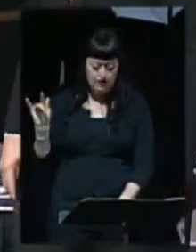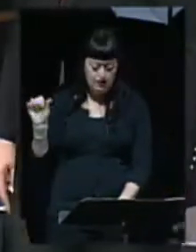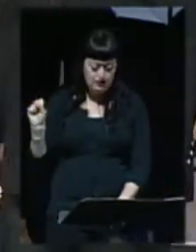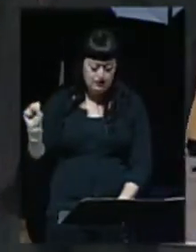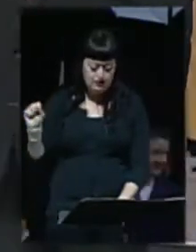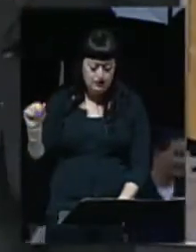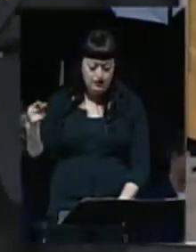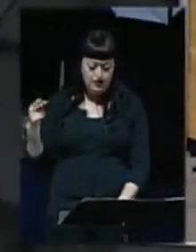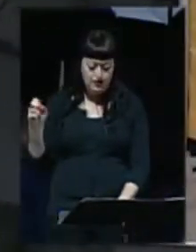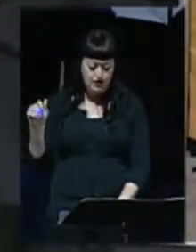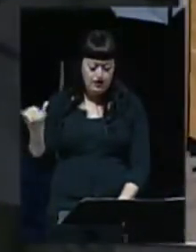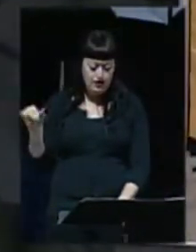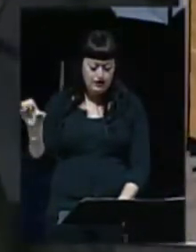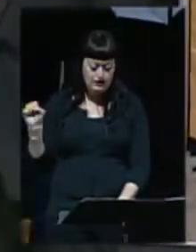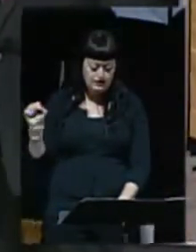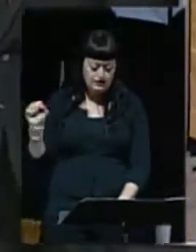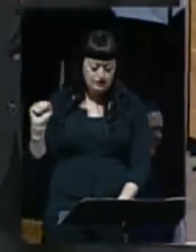Dallas Hayes.